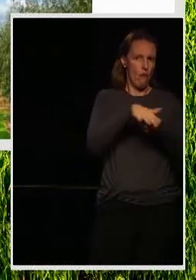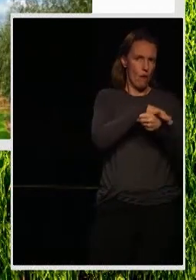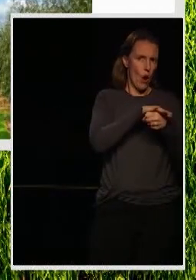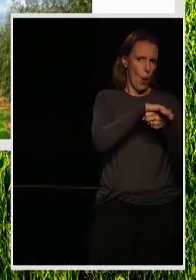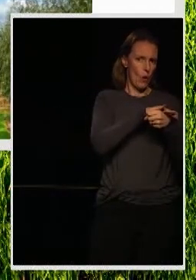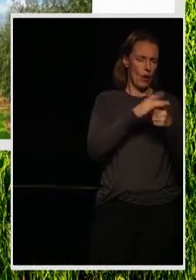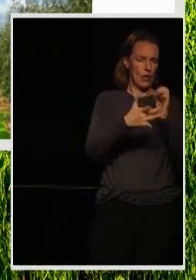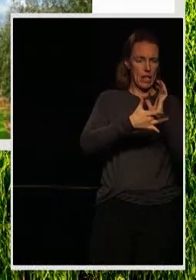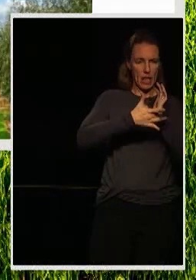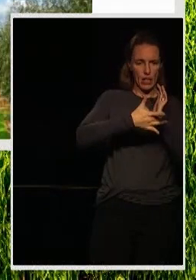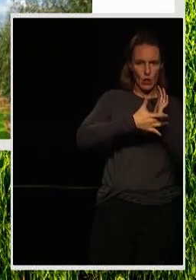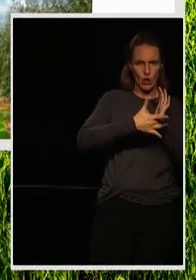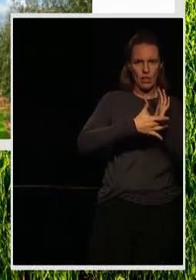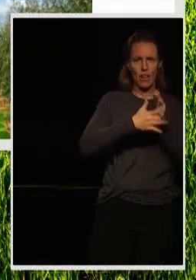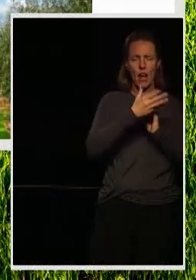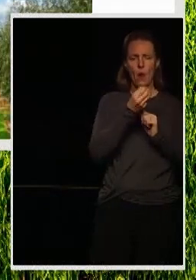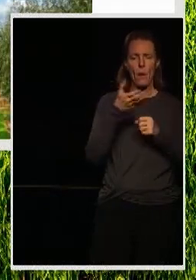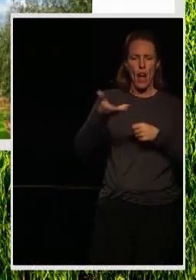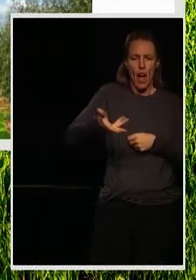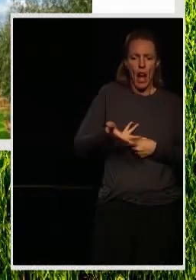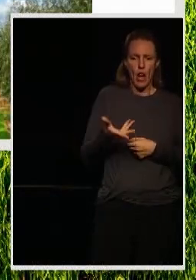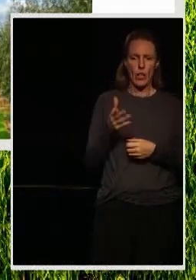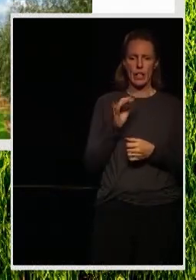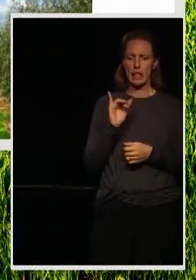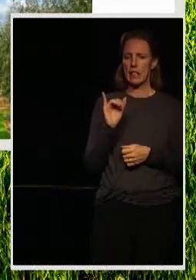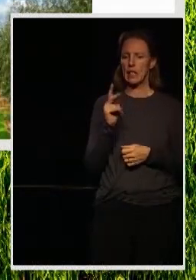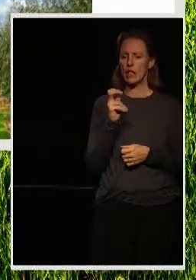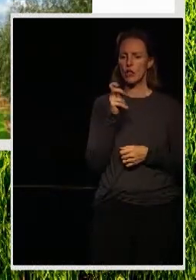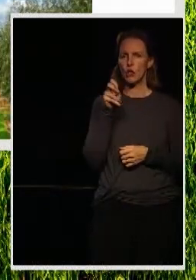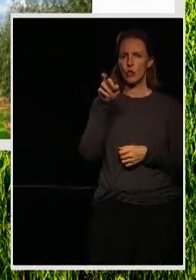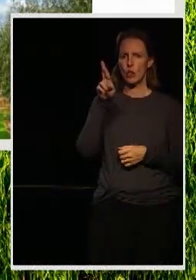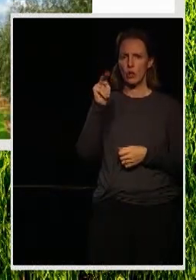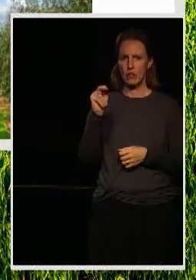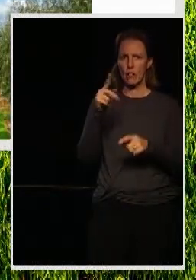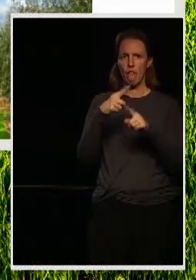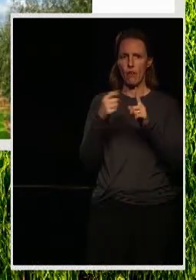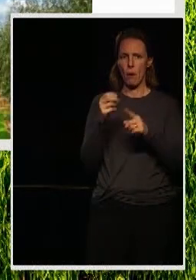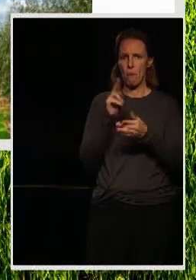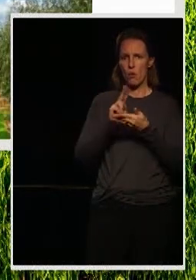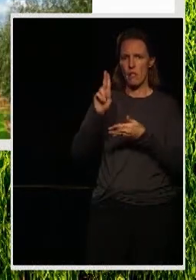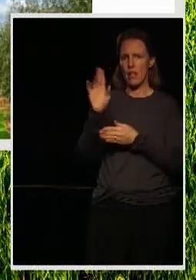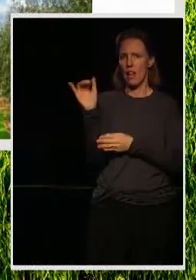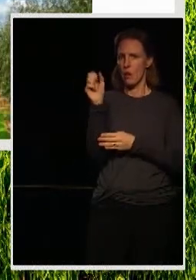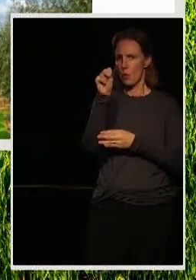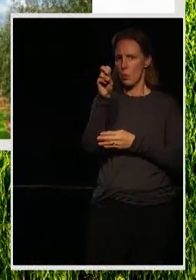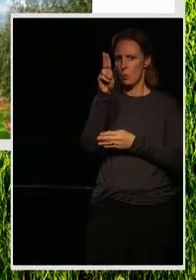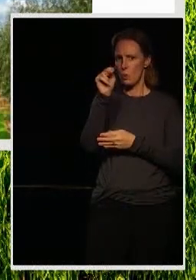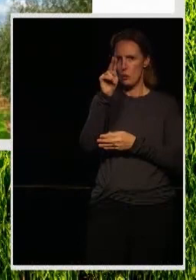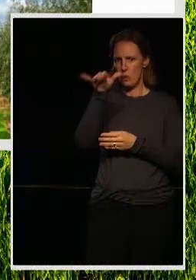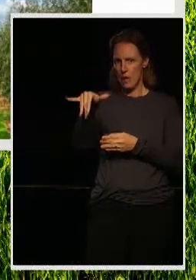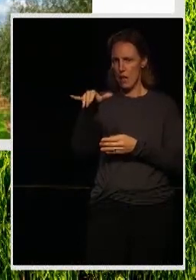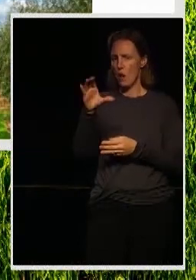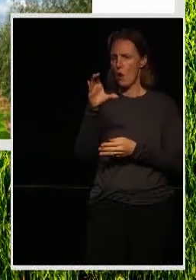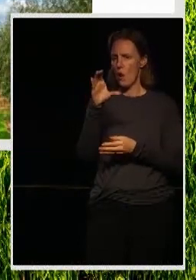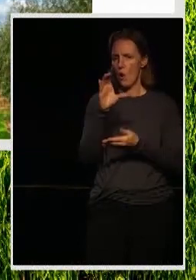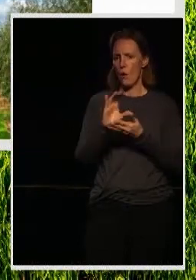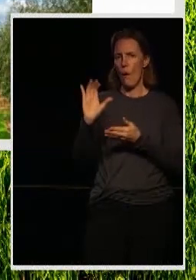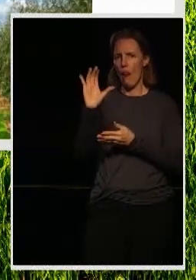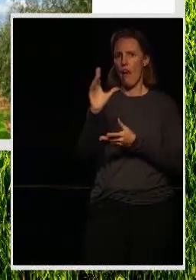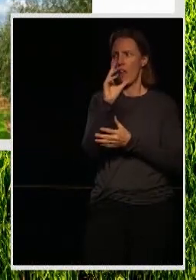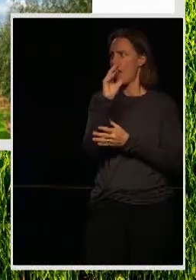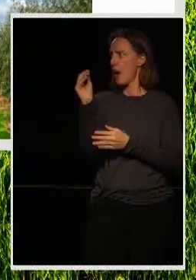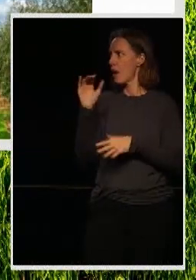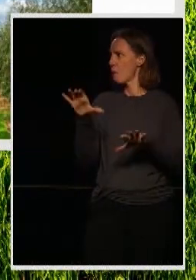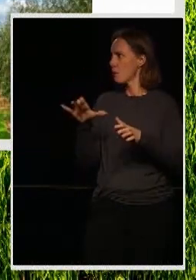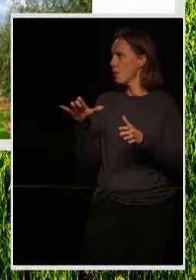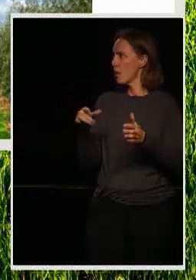local technicians, and we're going to hire interns from universities like SUNY, Cornell. And during